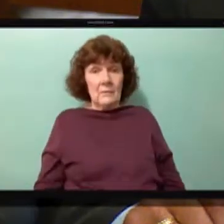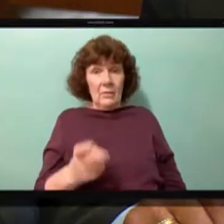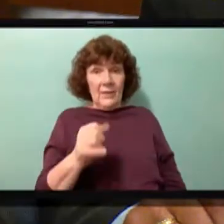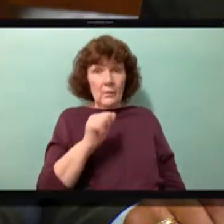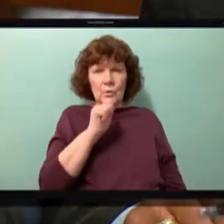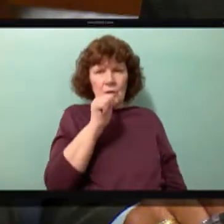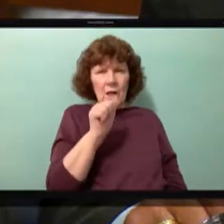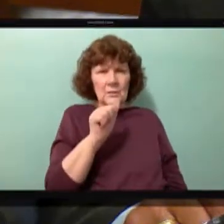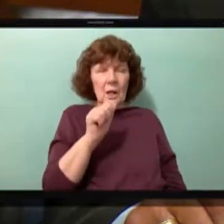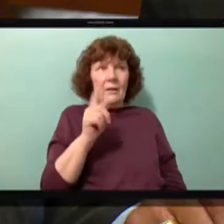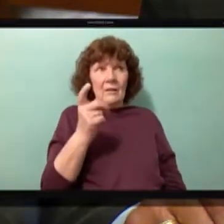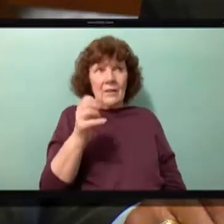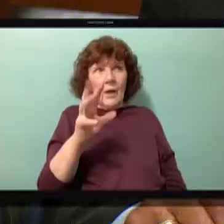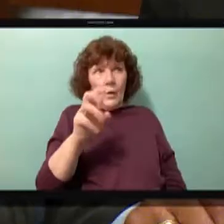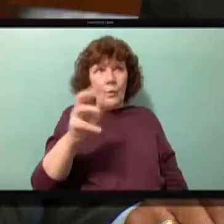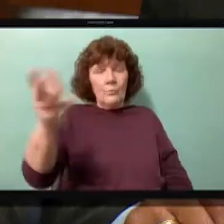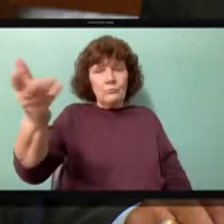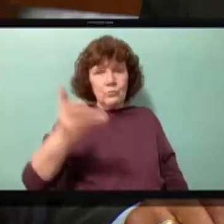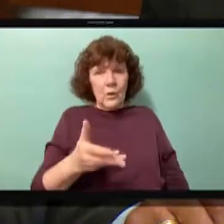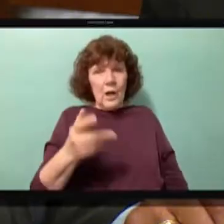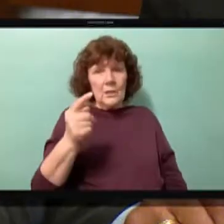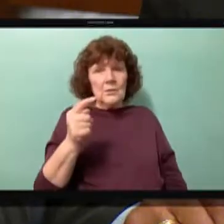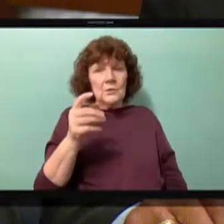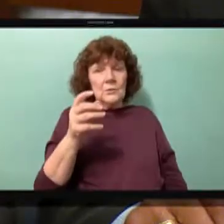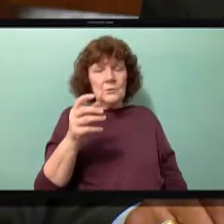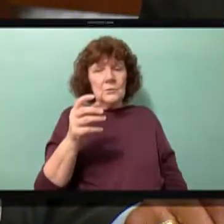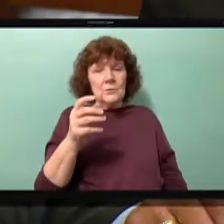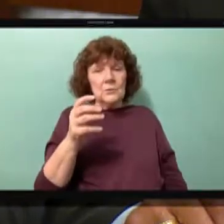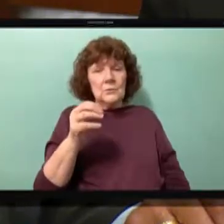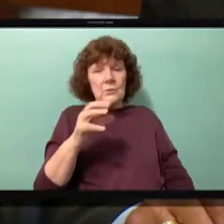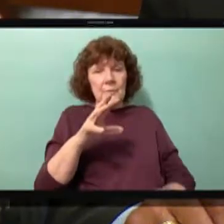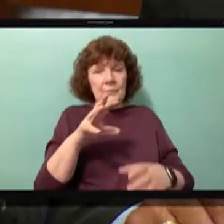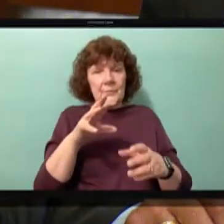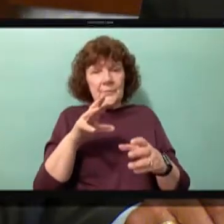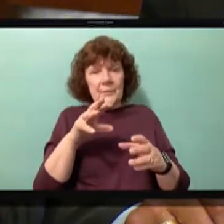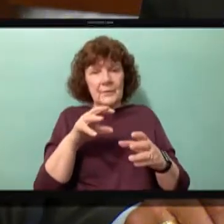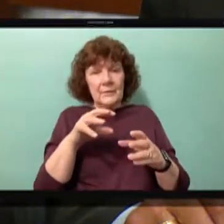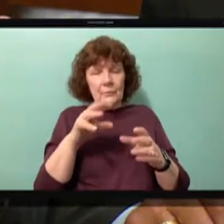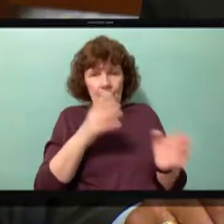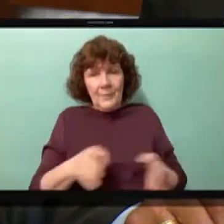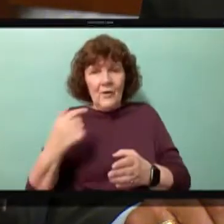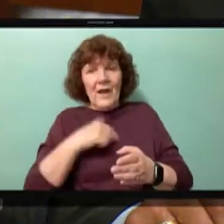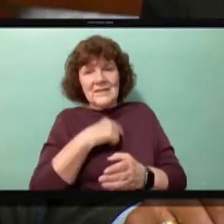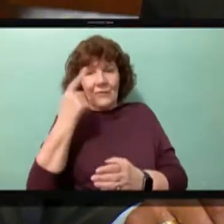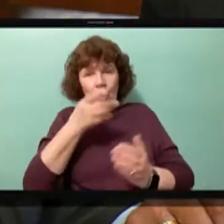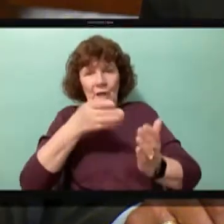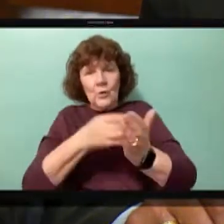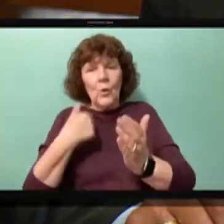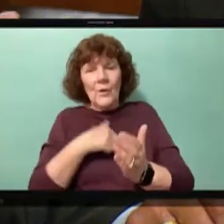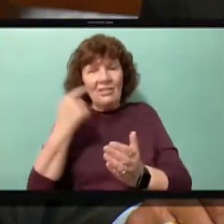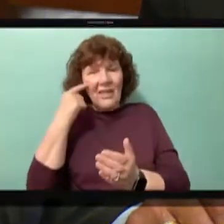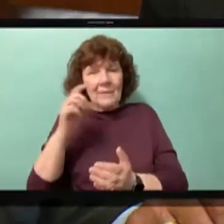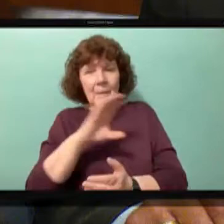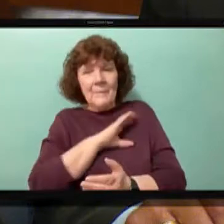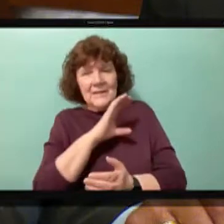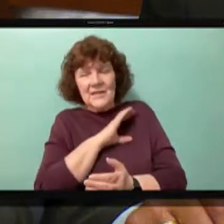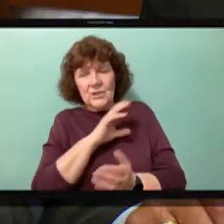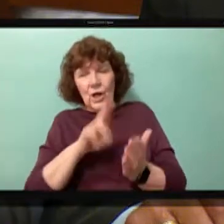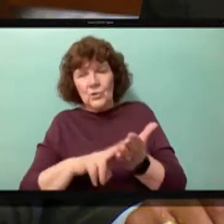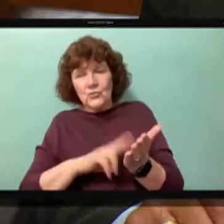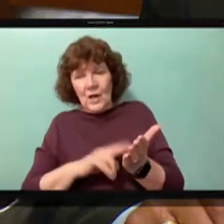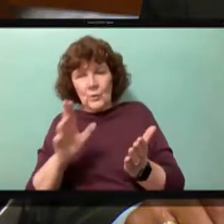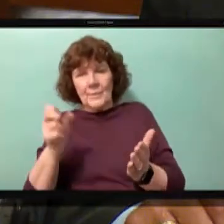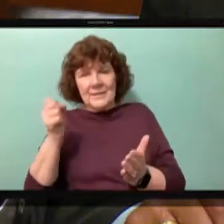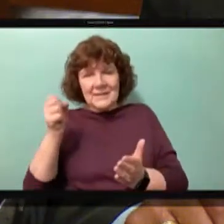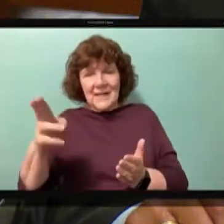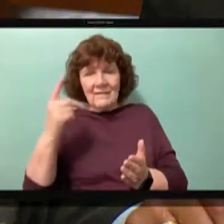were brought in to prepare us for litigation because we thought that the police contract was going to go to arbitration. I understand that.